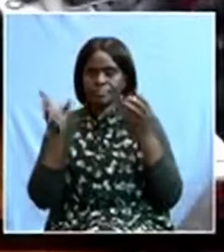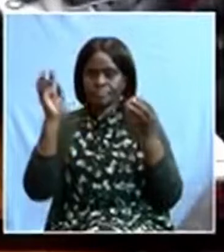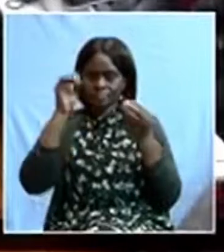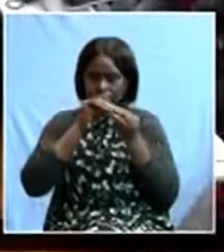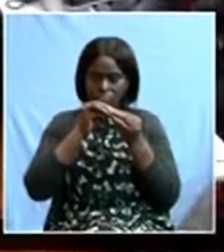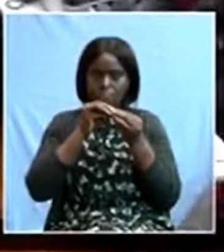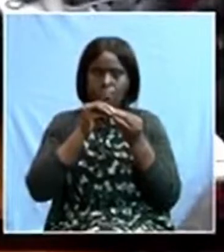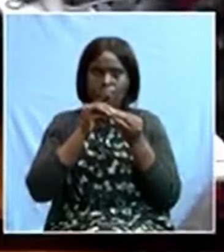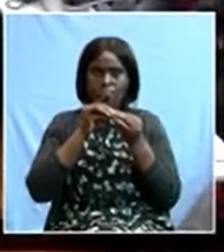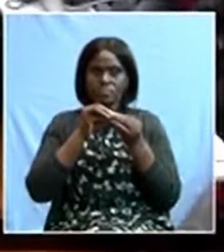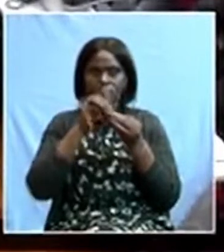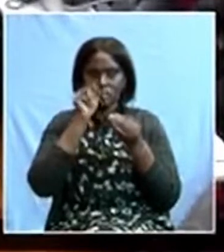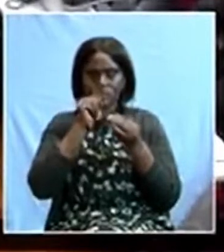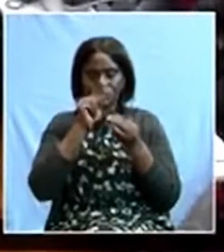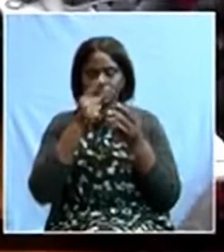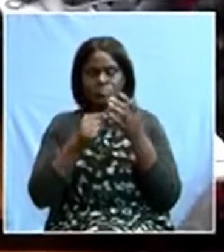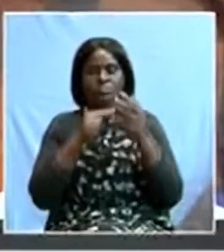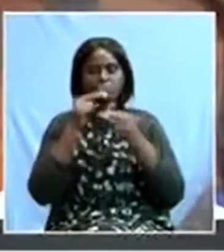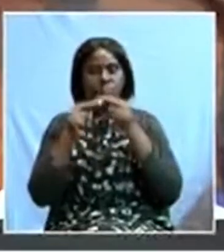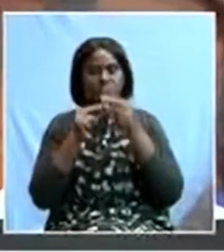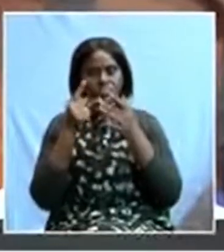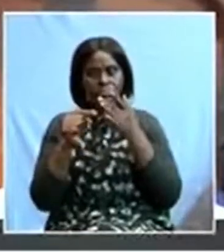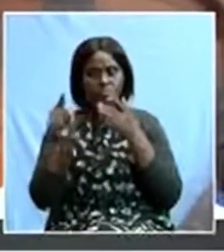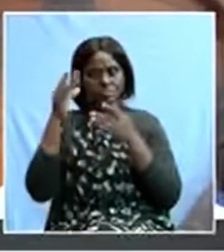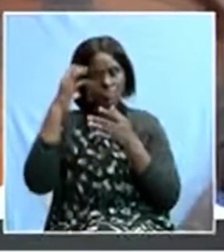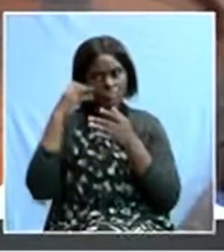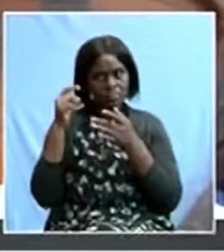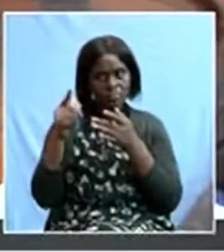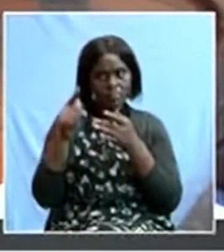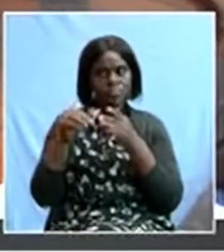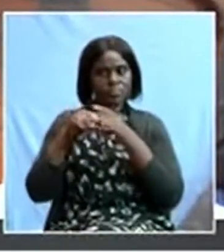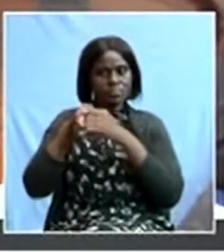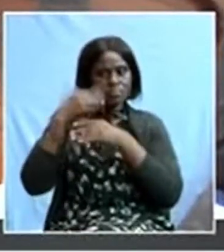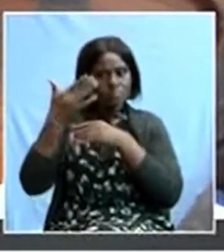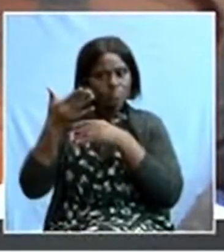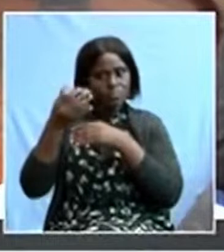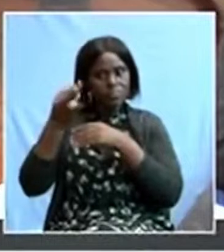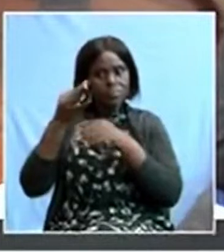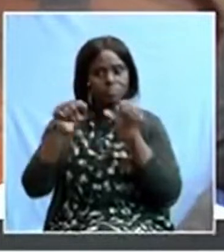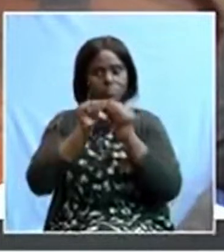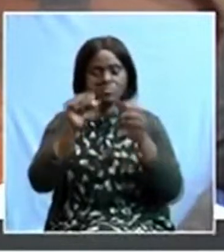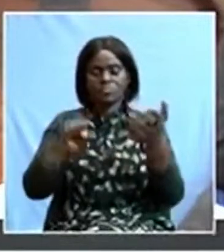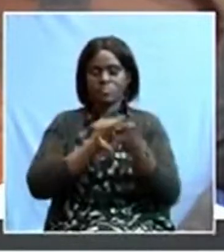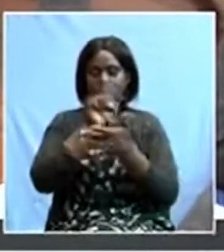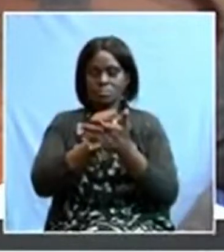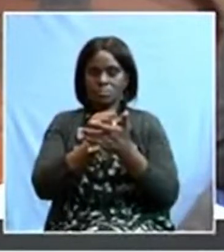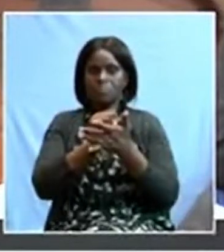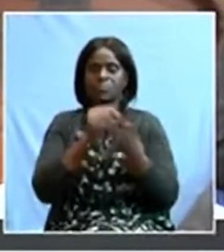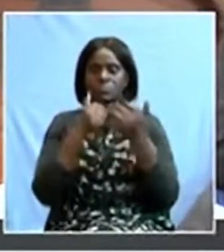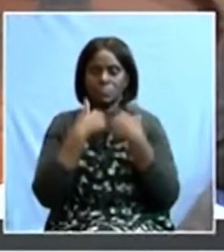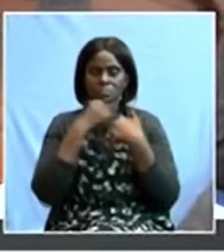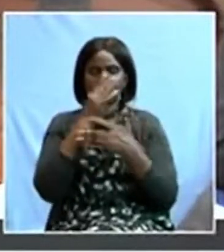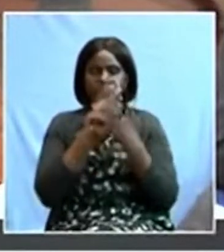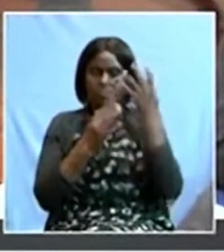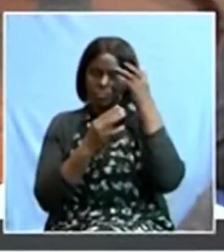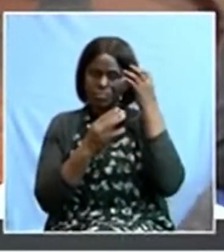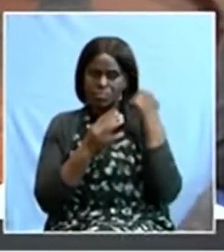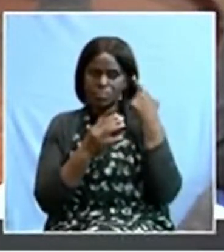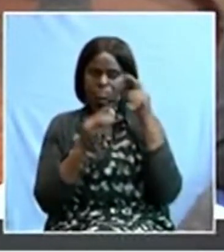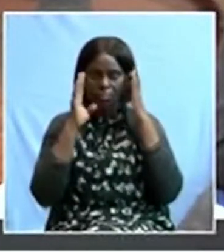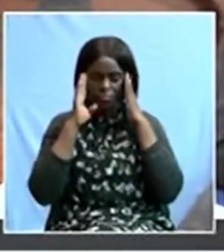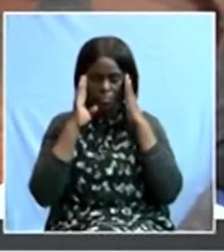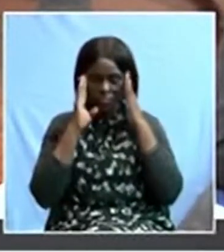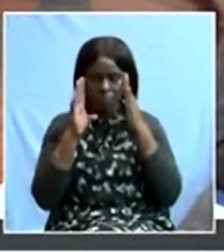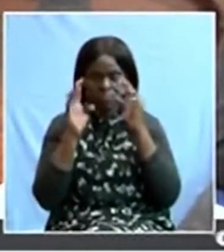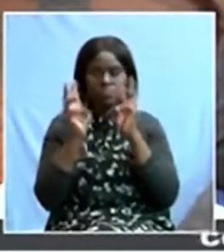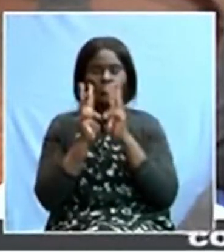additionally, what I meant is the officers were away out of station. So we had some officers who were